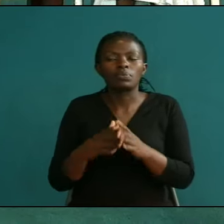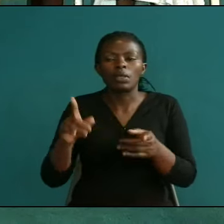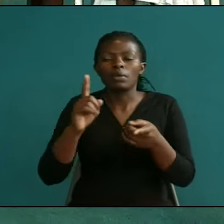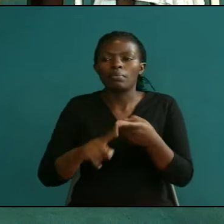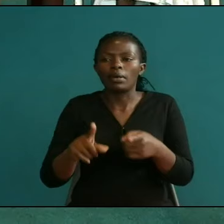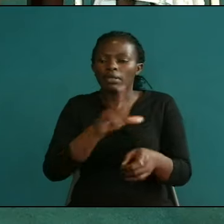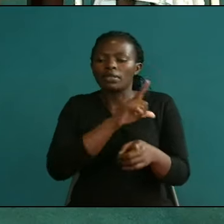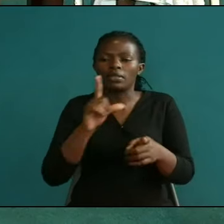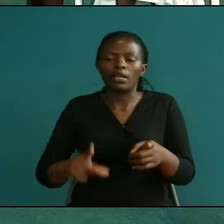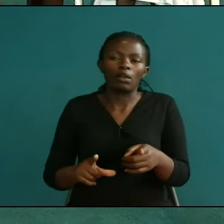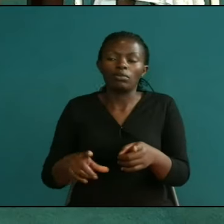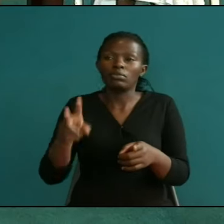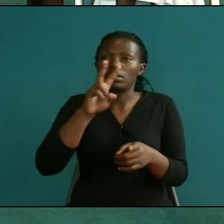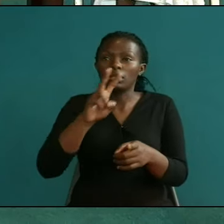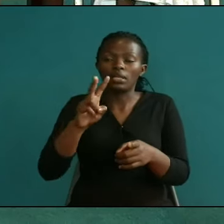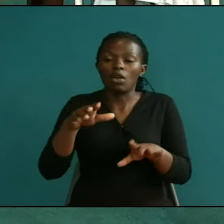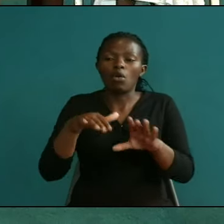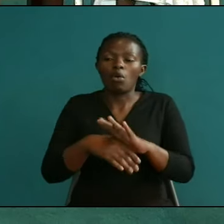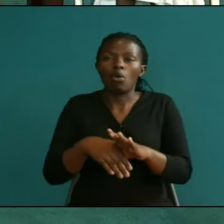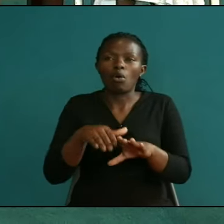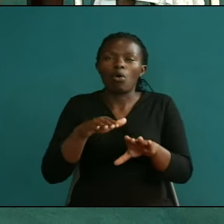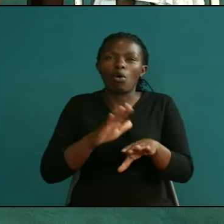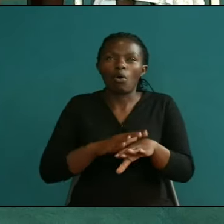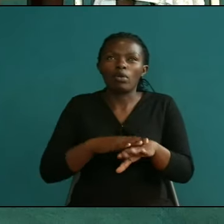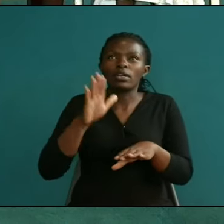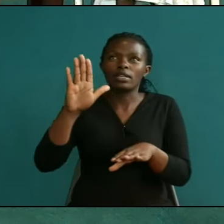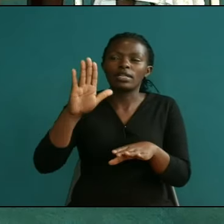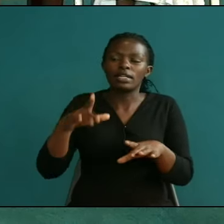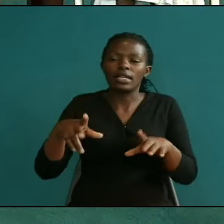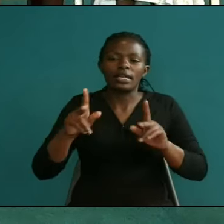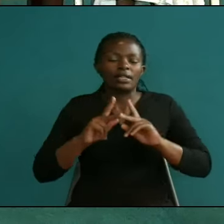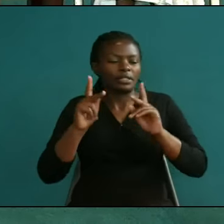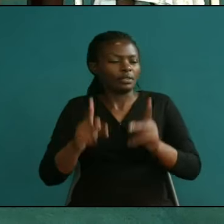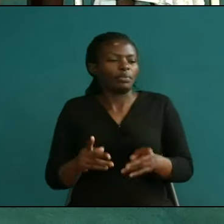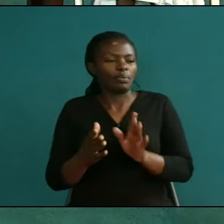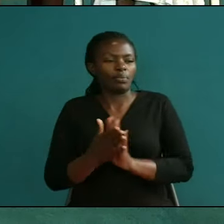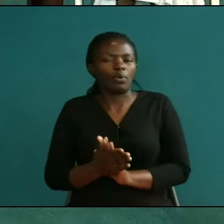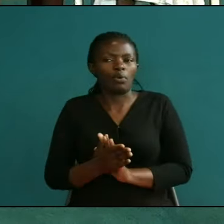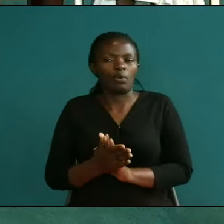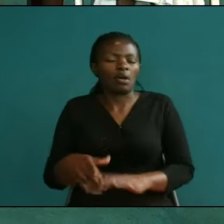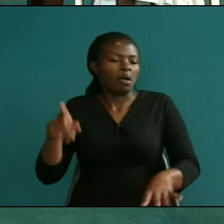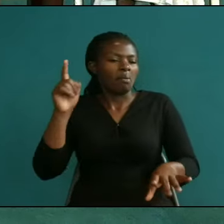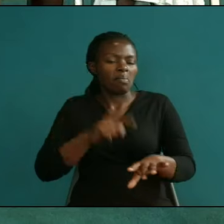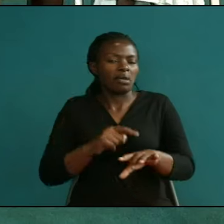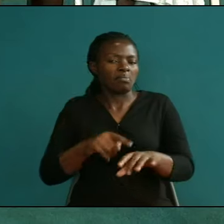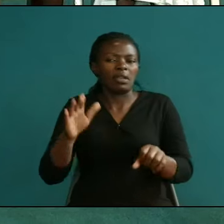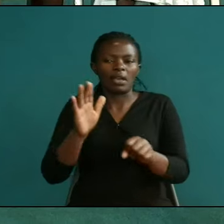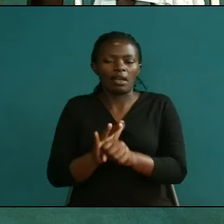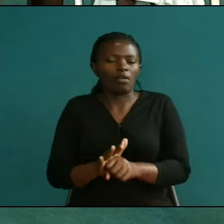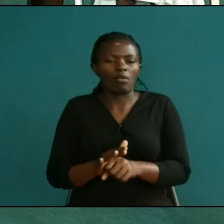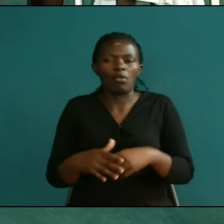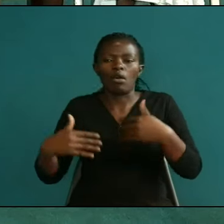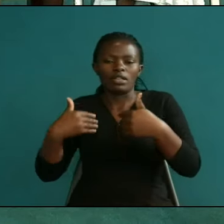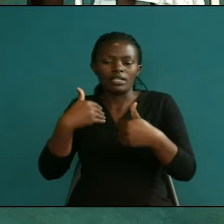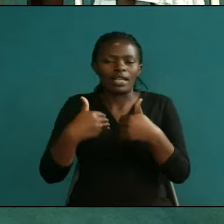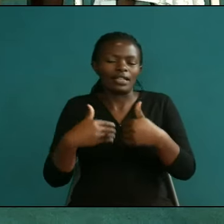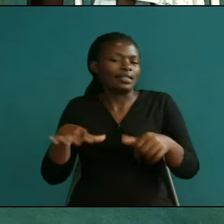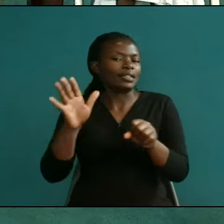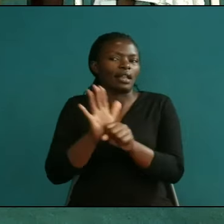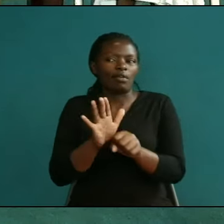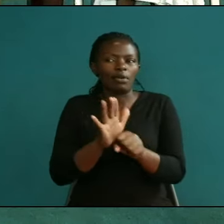the Lord's eye is upon his people. Their affliction is great. The flames of the furnace seem about to consume